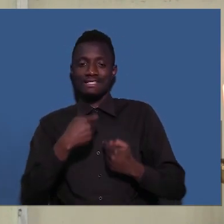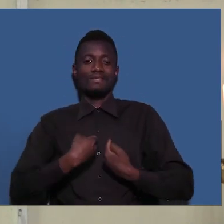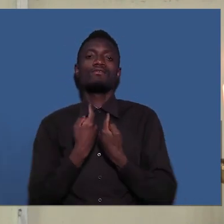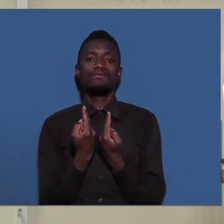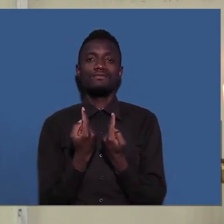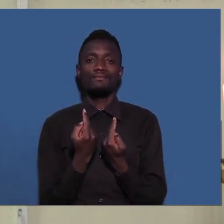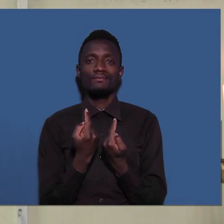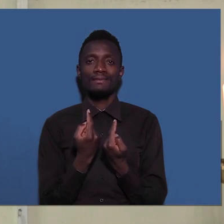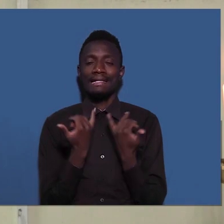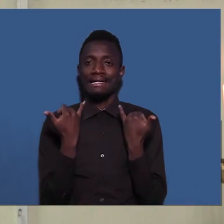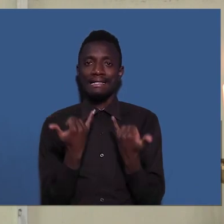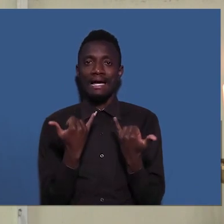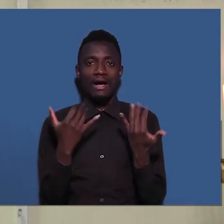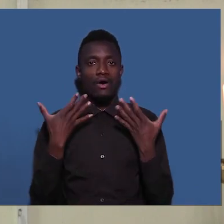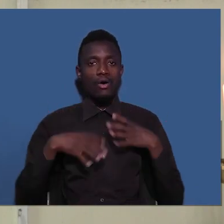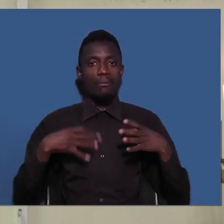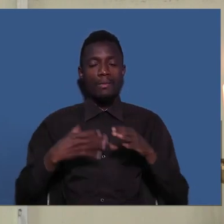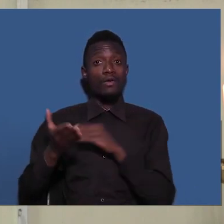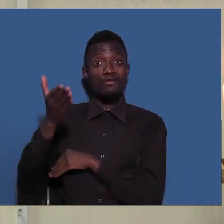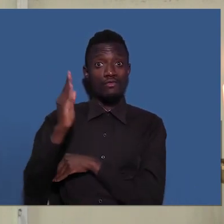under the service of Elisha,